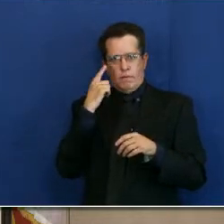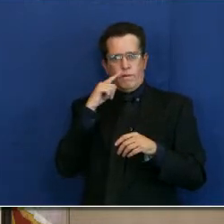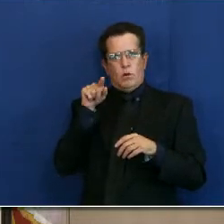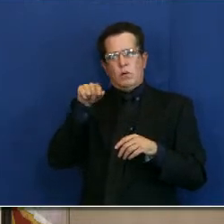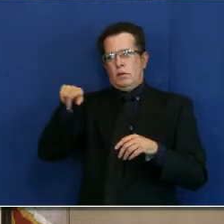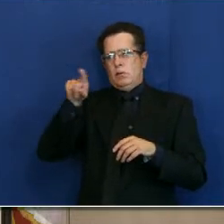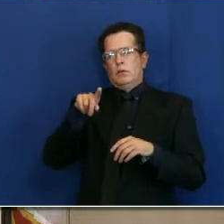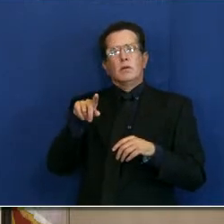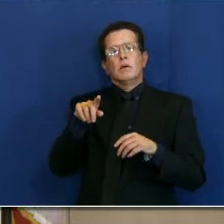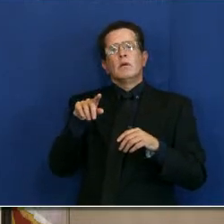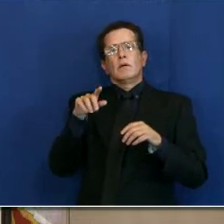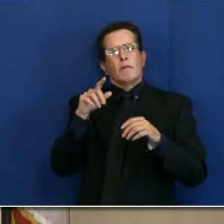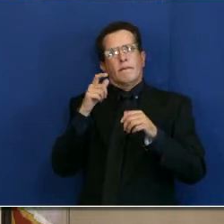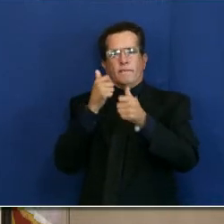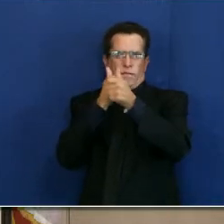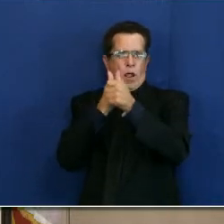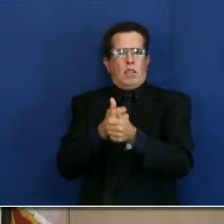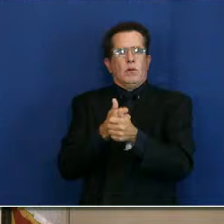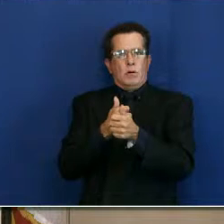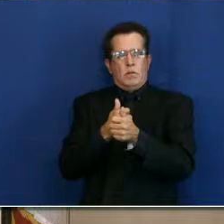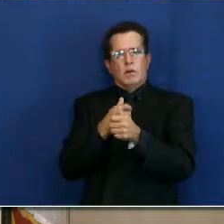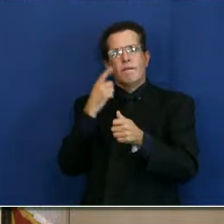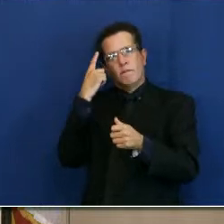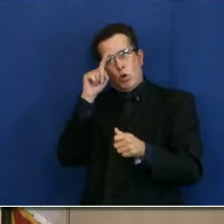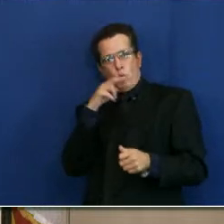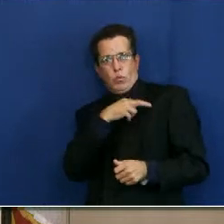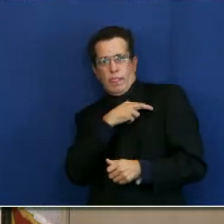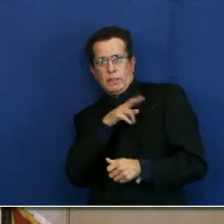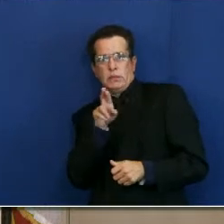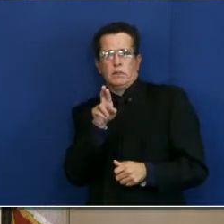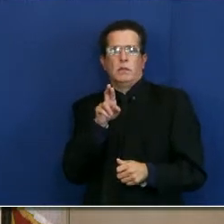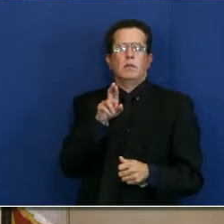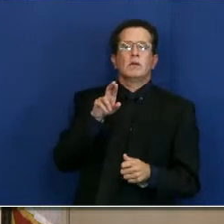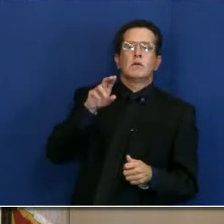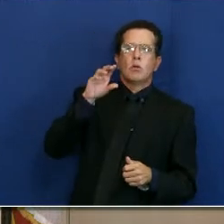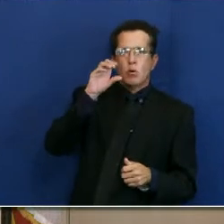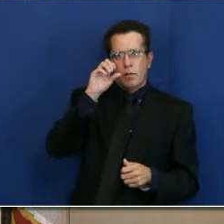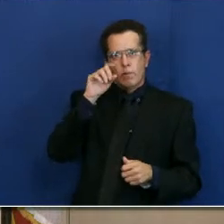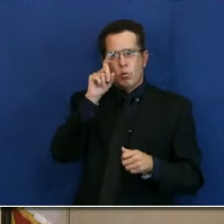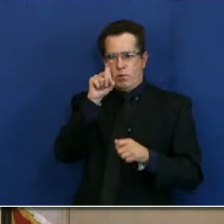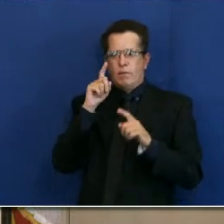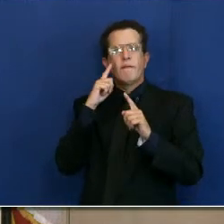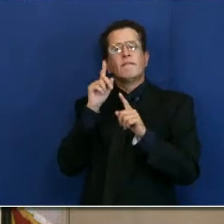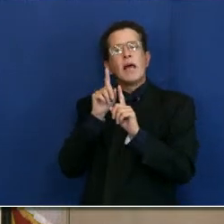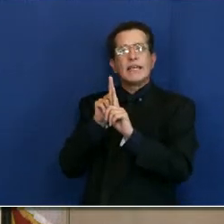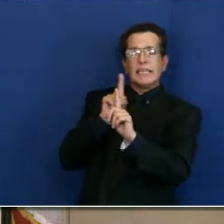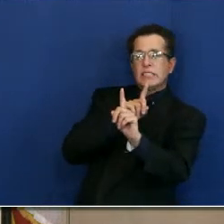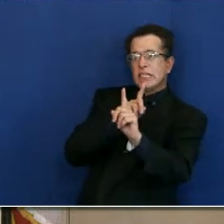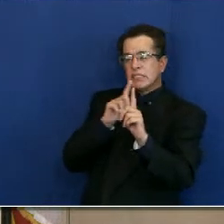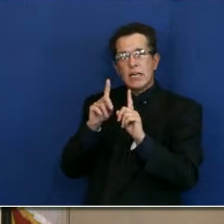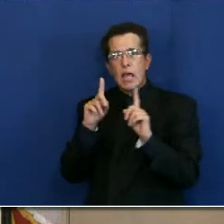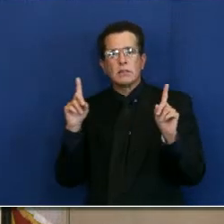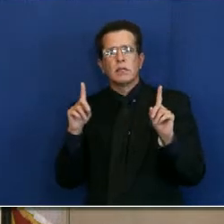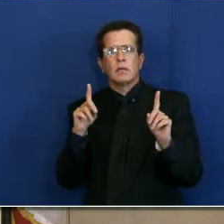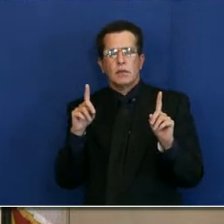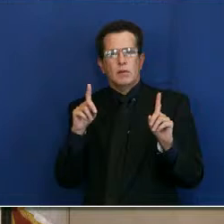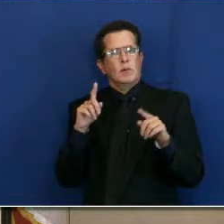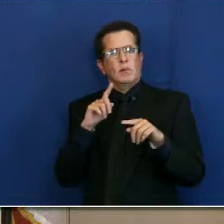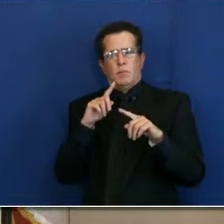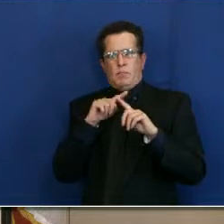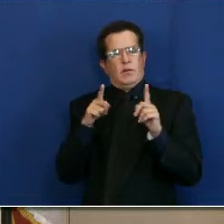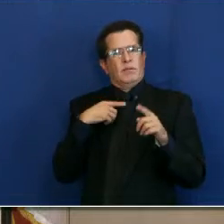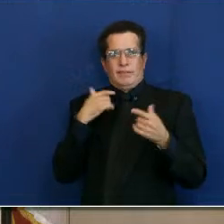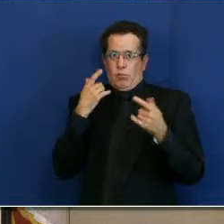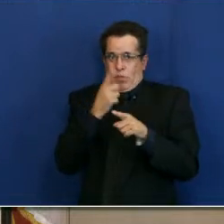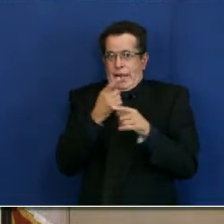operate consistent with the guidance given to religious services or others to be physically distanced, utilize face coverings, but allow those. But as it stands right